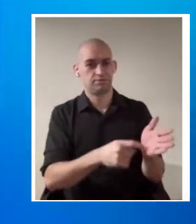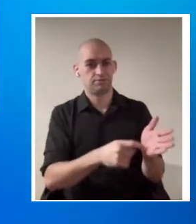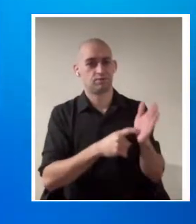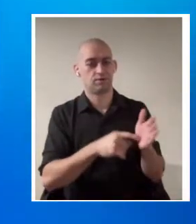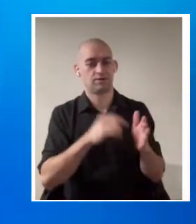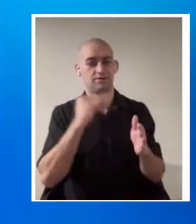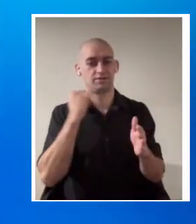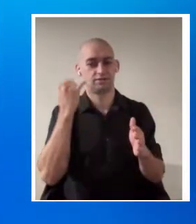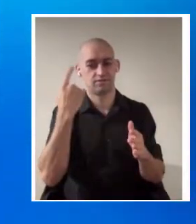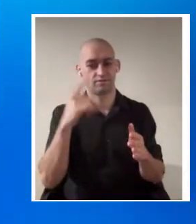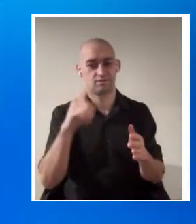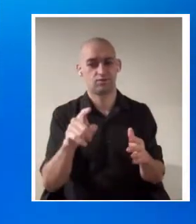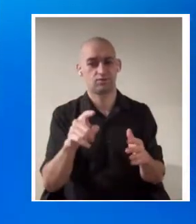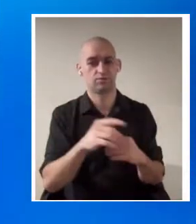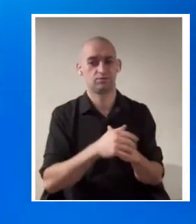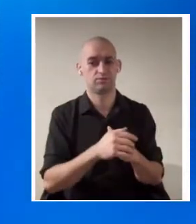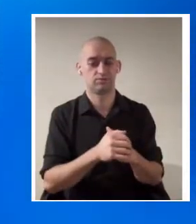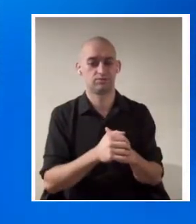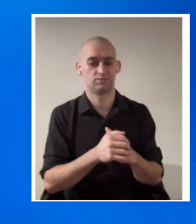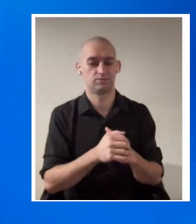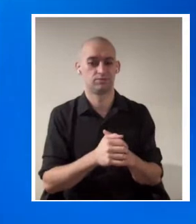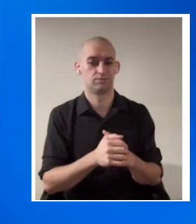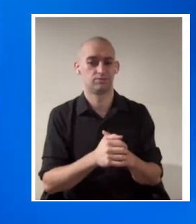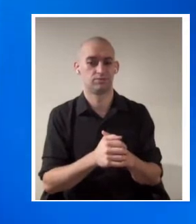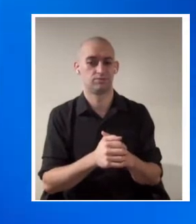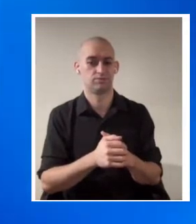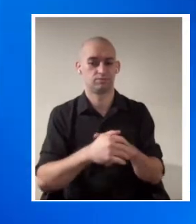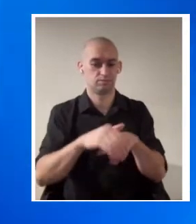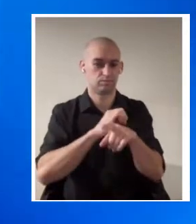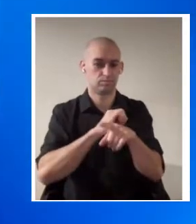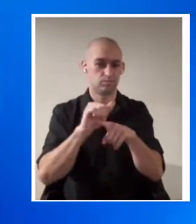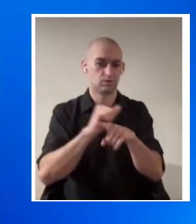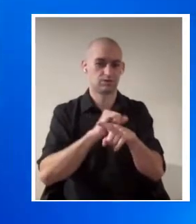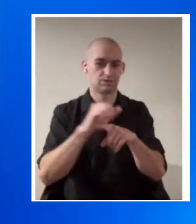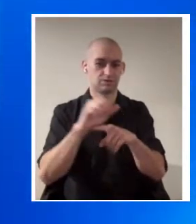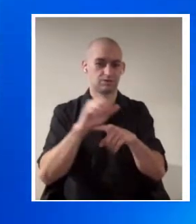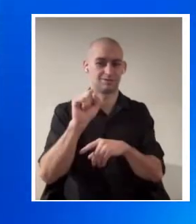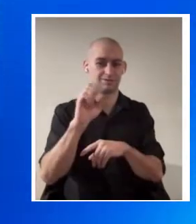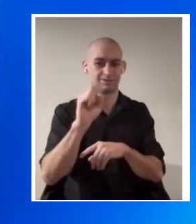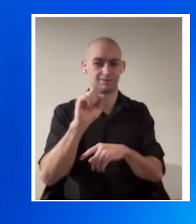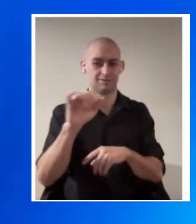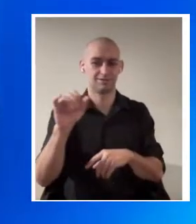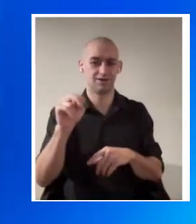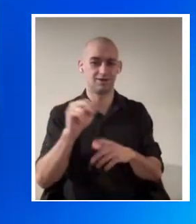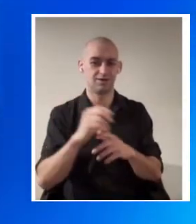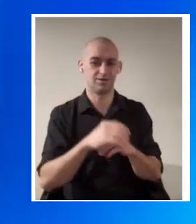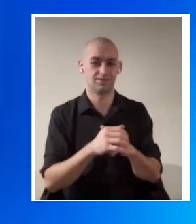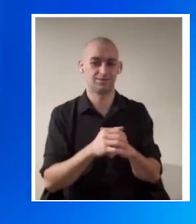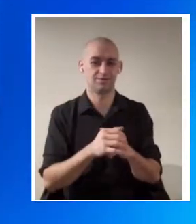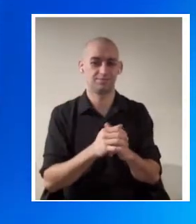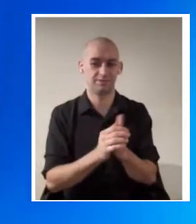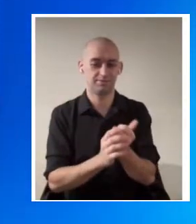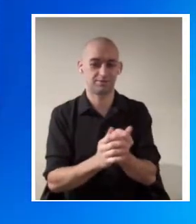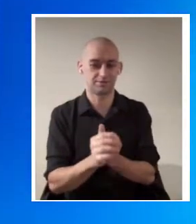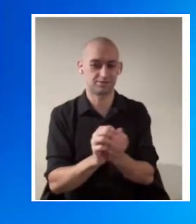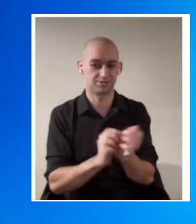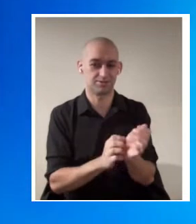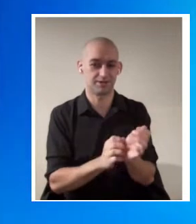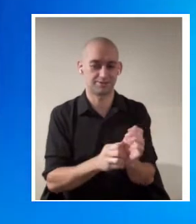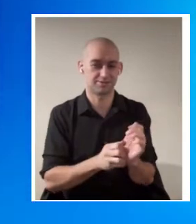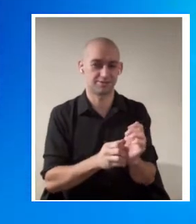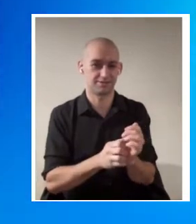mortgage, what happens? You end up foregoing other necessities like food, gas,